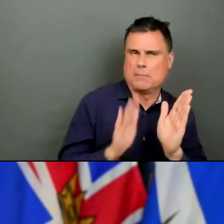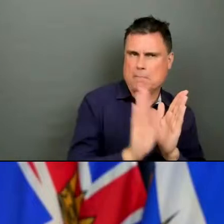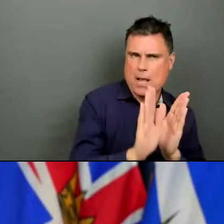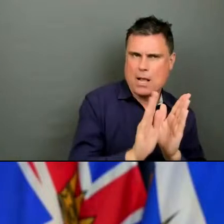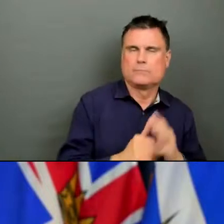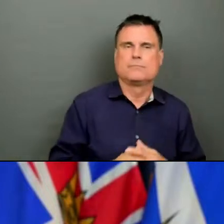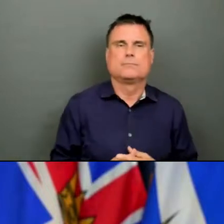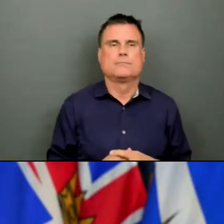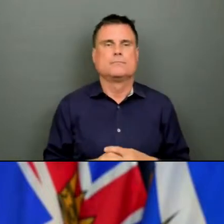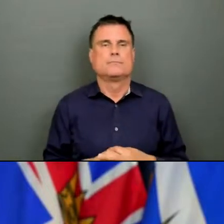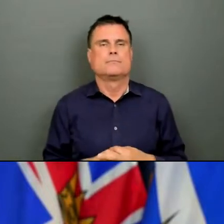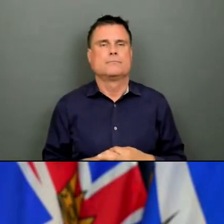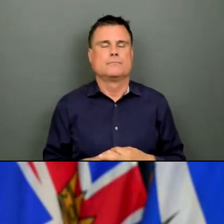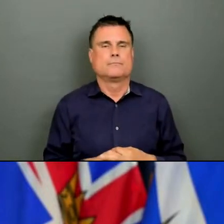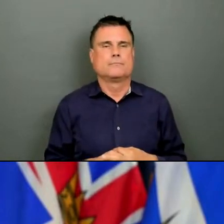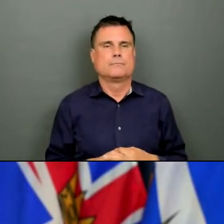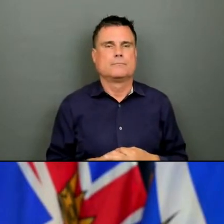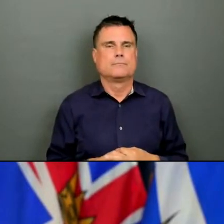number to last year.